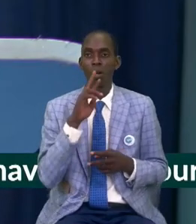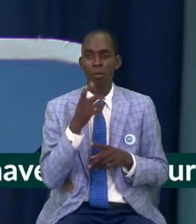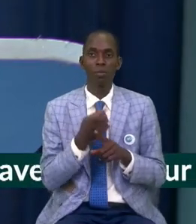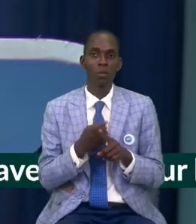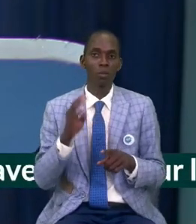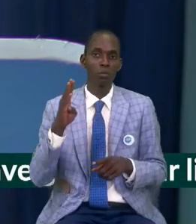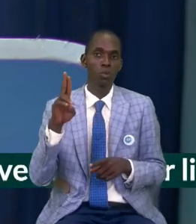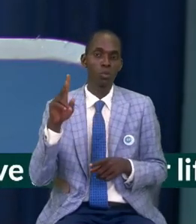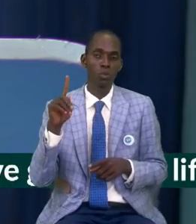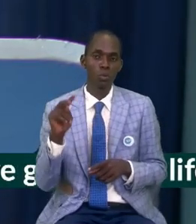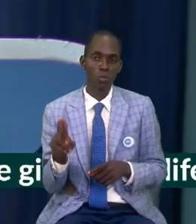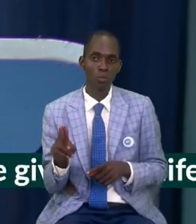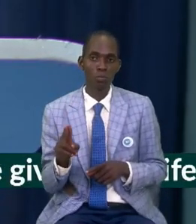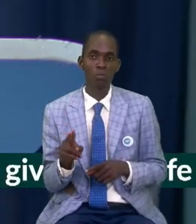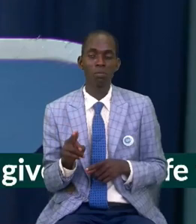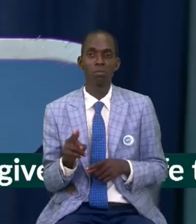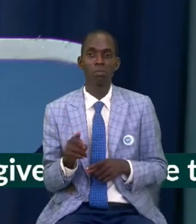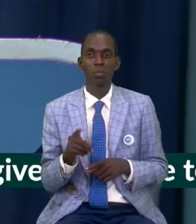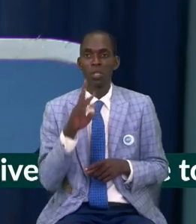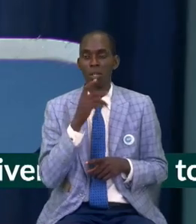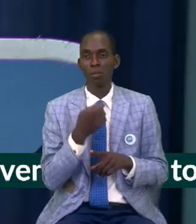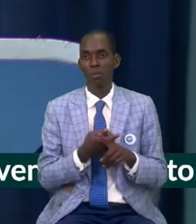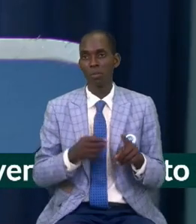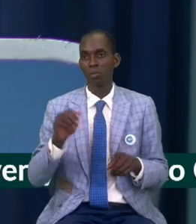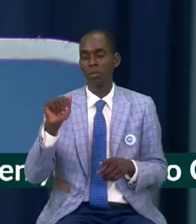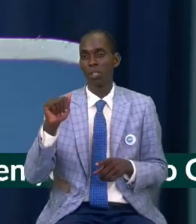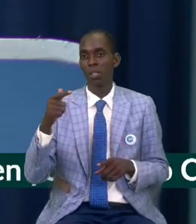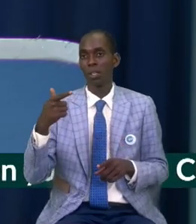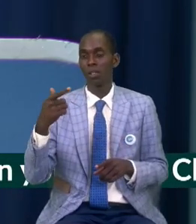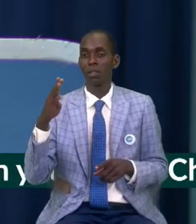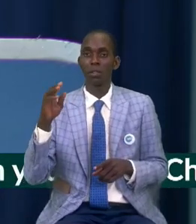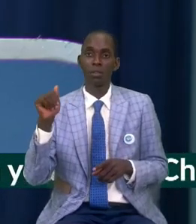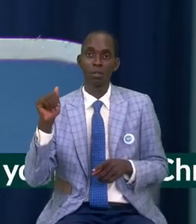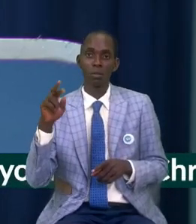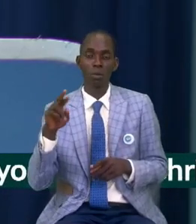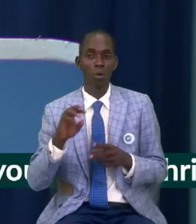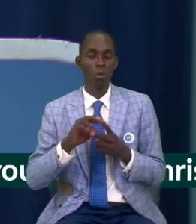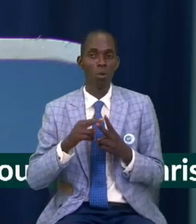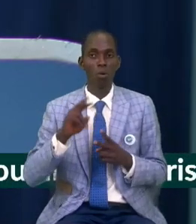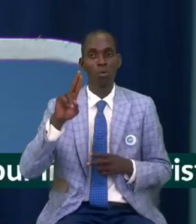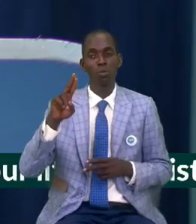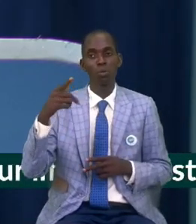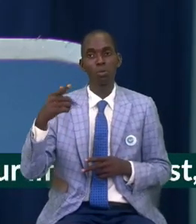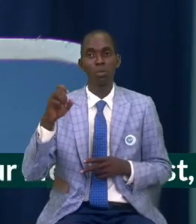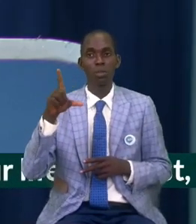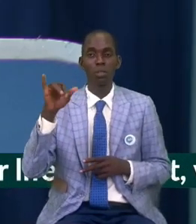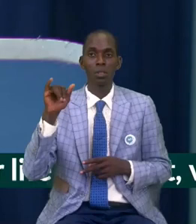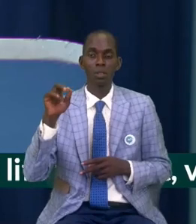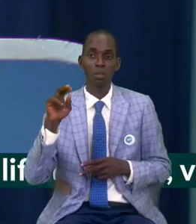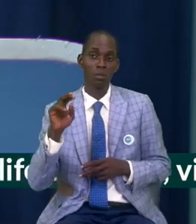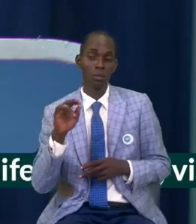are from Ugeli North and South, you are from Wari. We shall be having the same